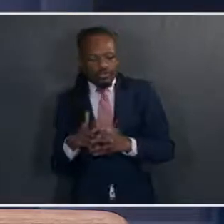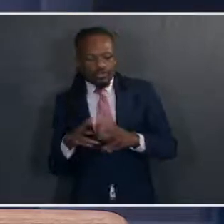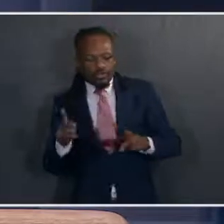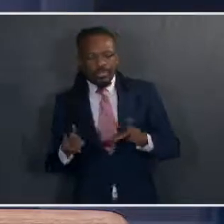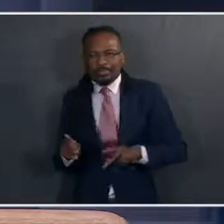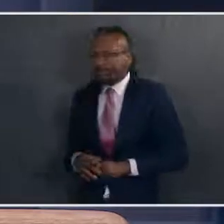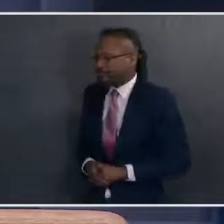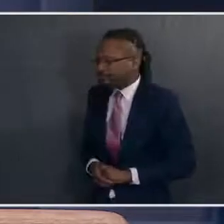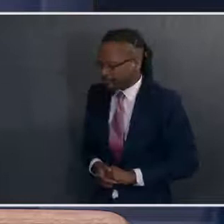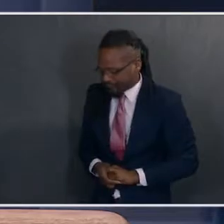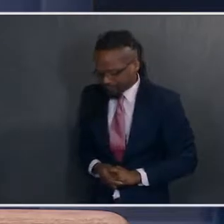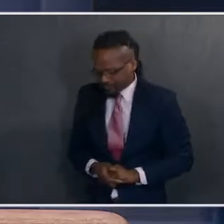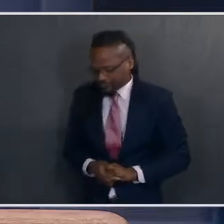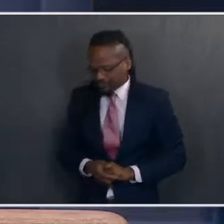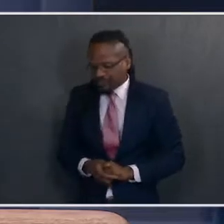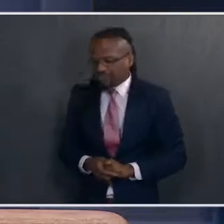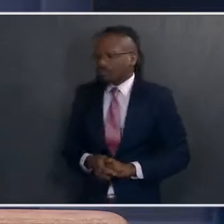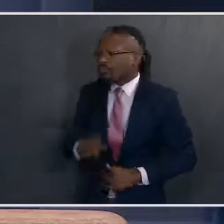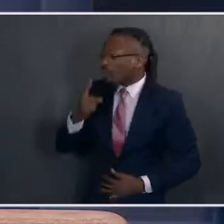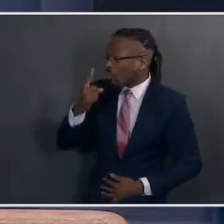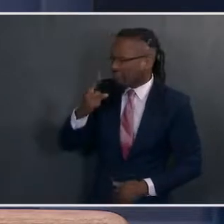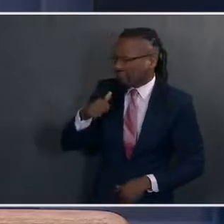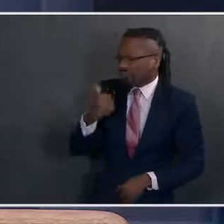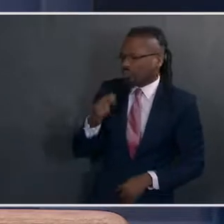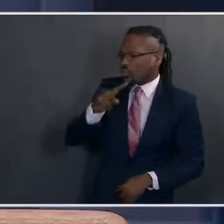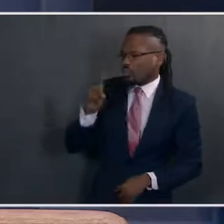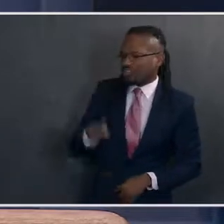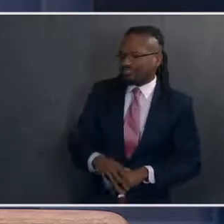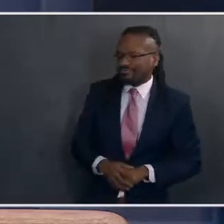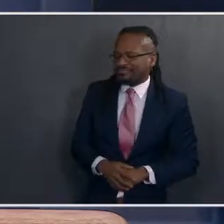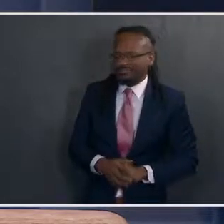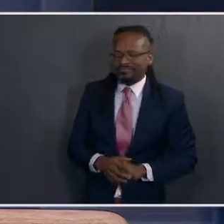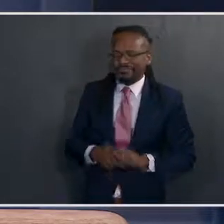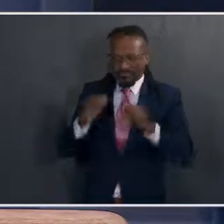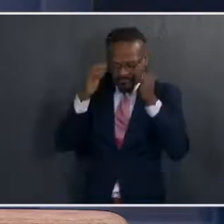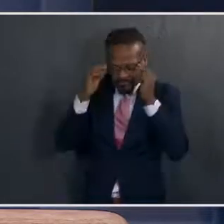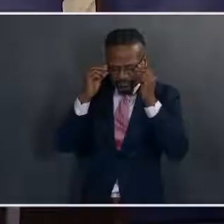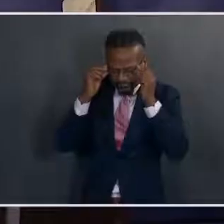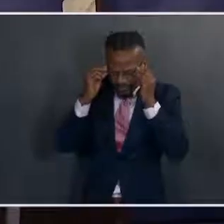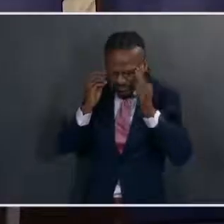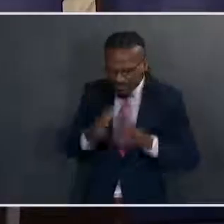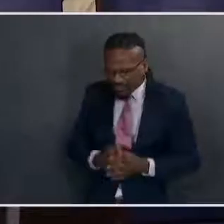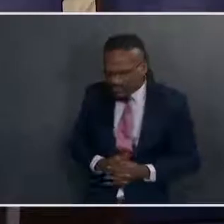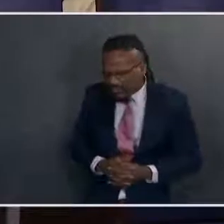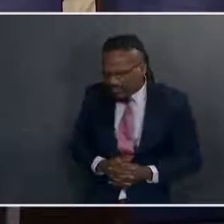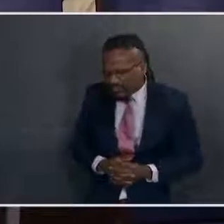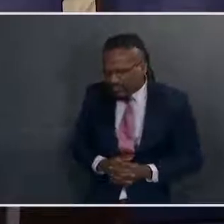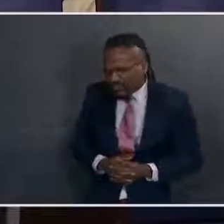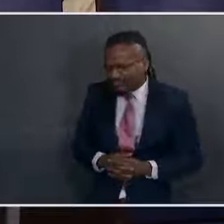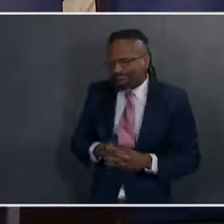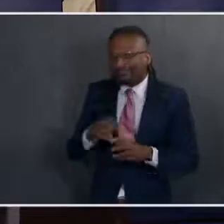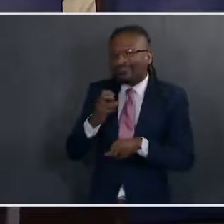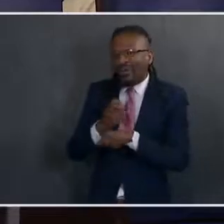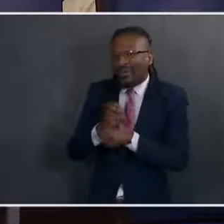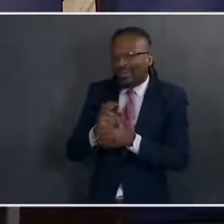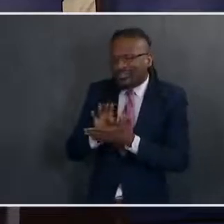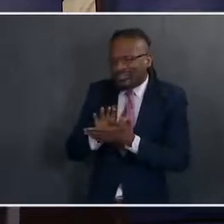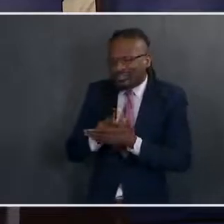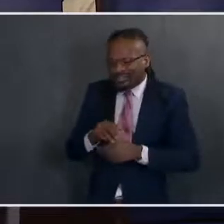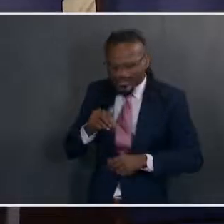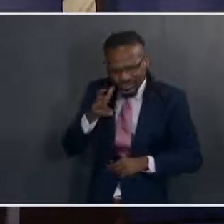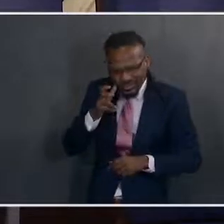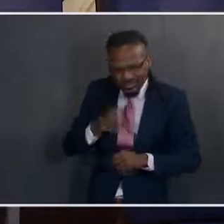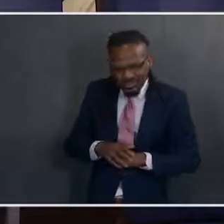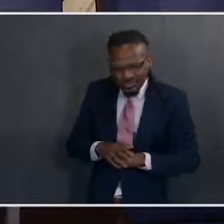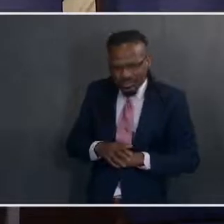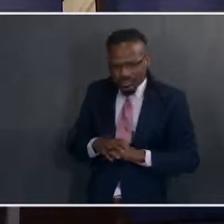follow-ups. One on the voting question. The Voting Rights Act update, or the John Lewis Voting Rights Bill. You guys have majorities in the House and